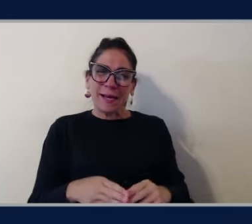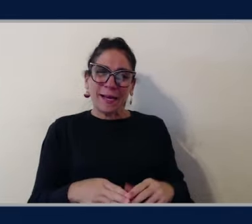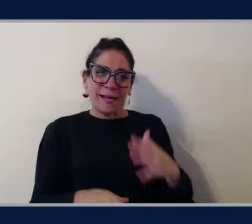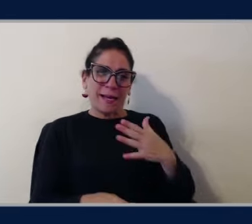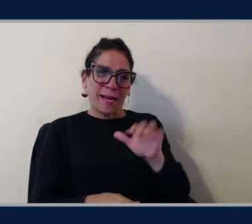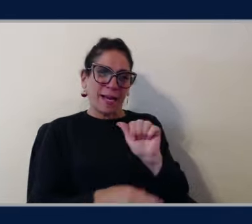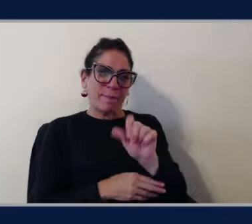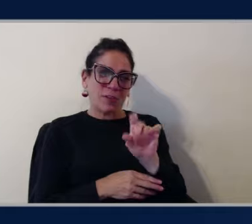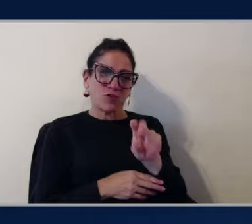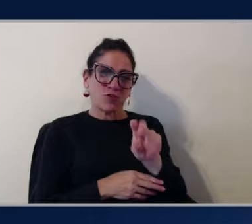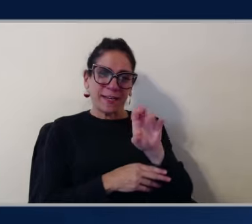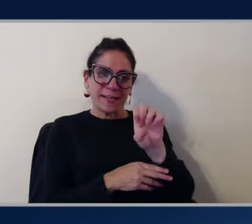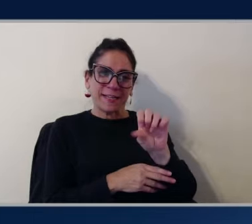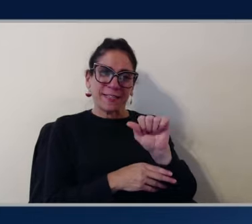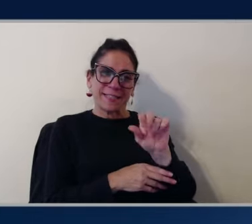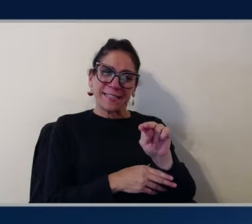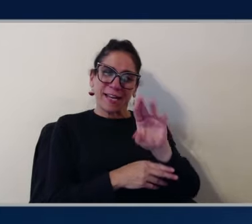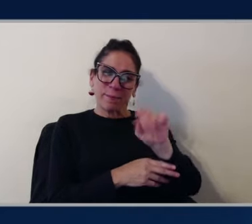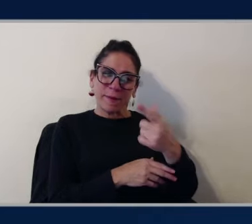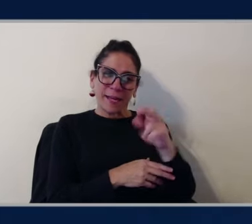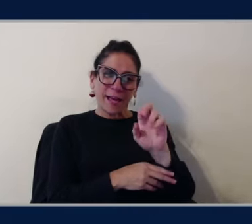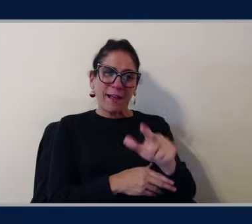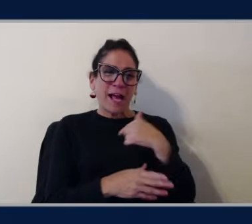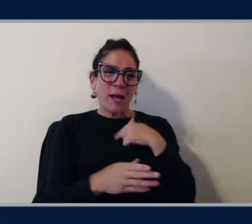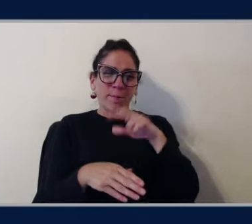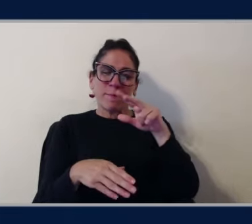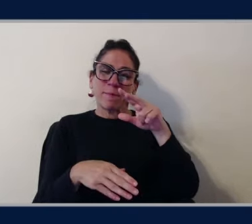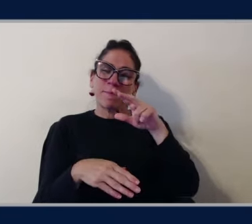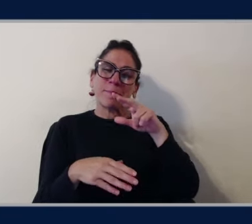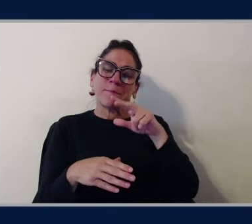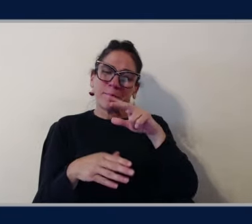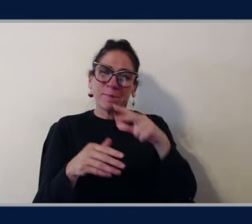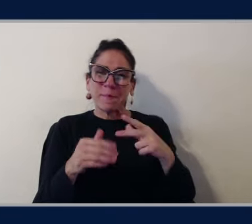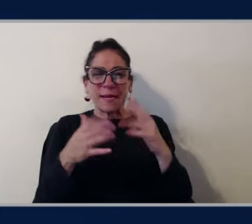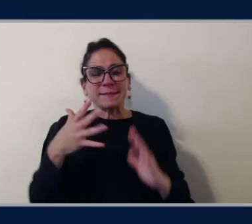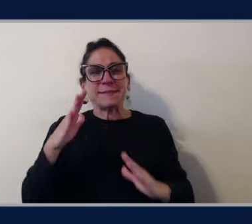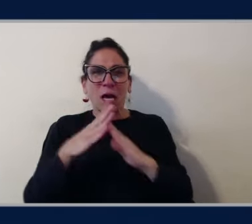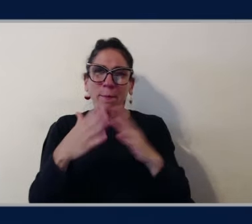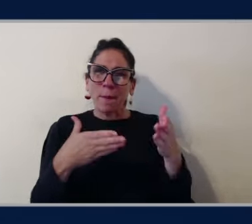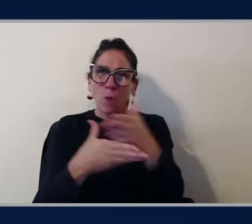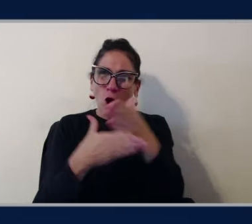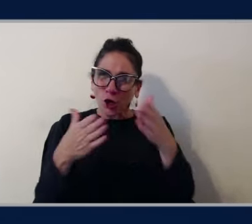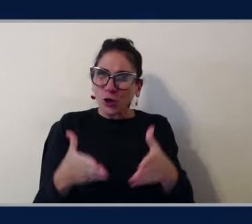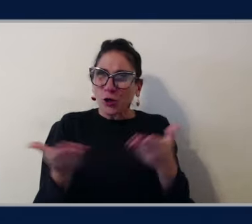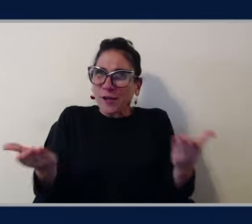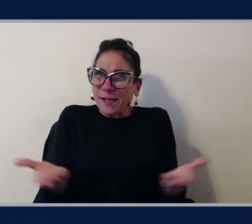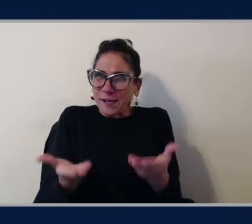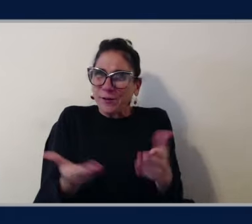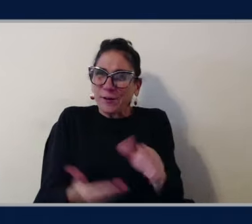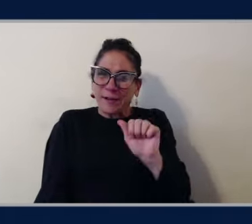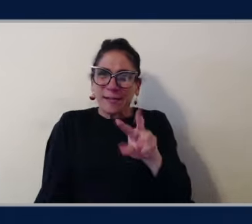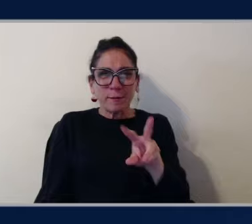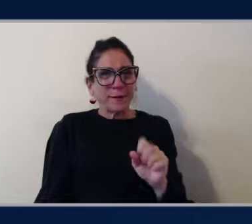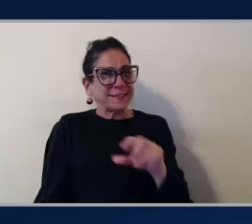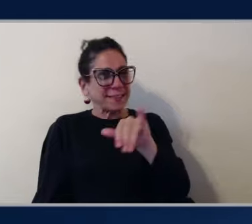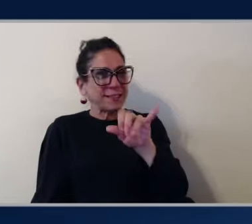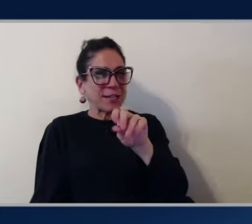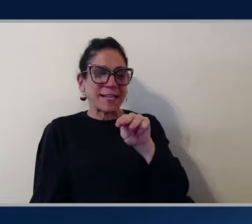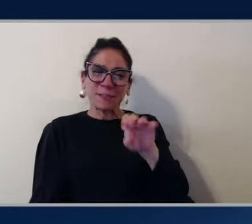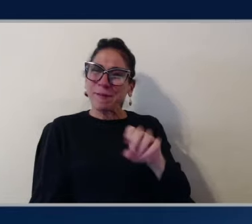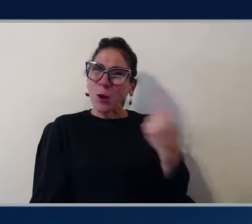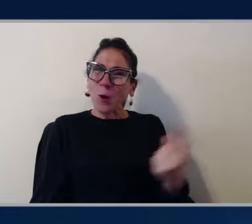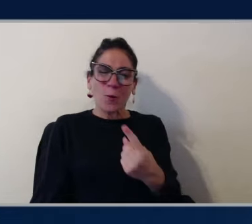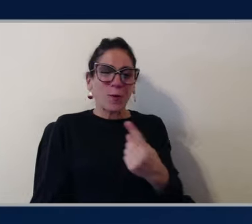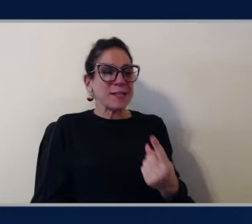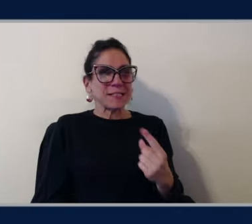enterprise architect here at AWS and still throwing it down with a good friend of mine, Jasmine. Jasmine, always lovely to see you. Always, Adrian. I'm